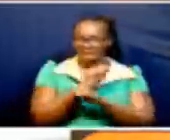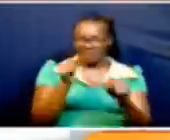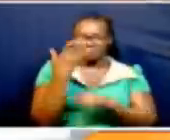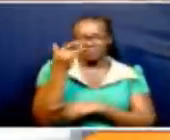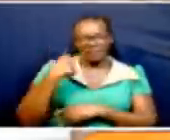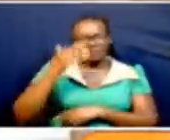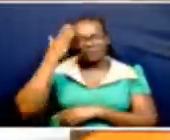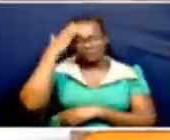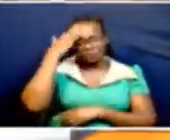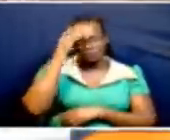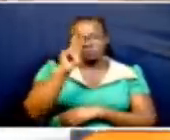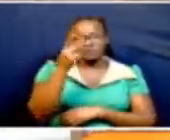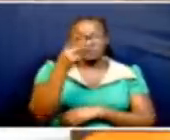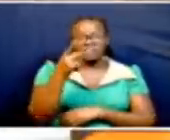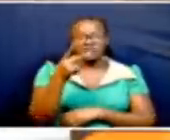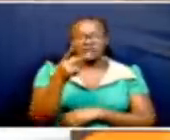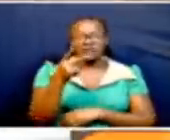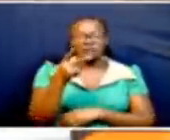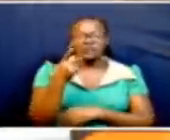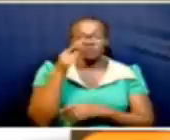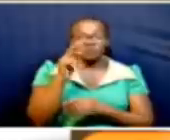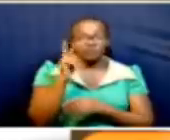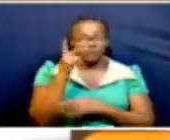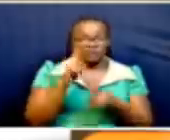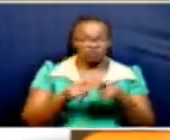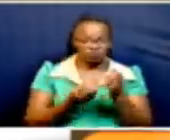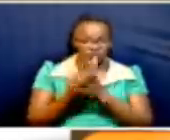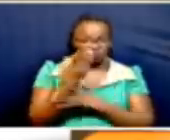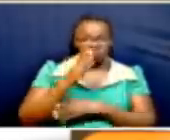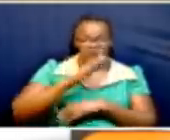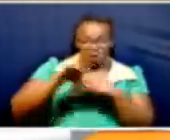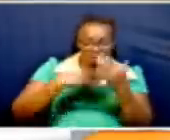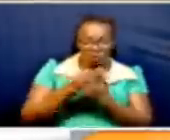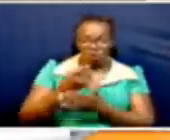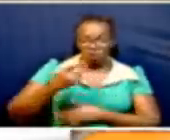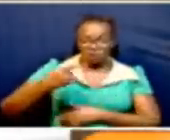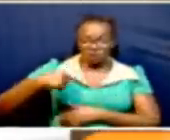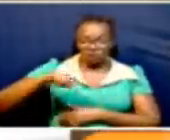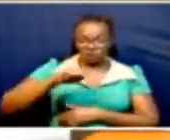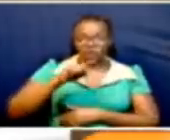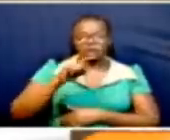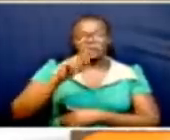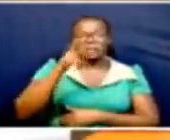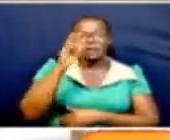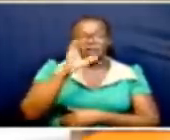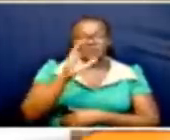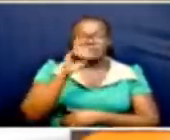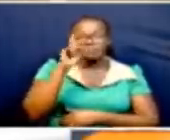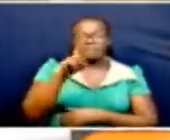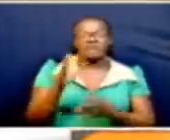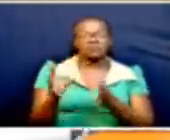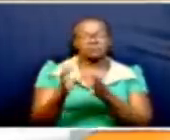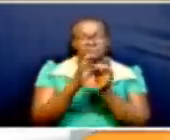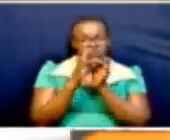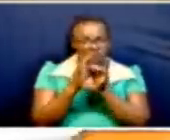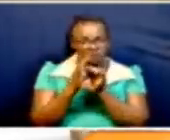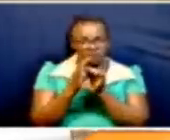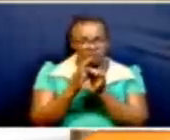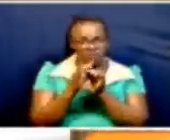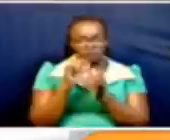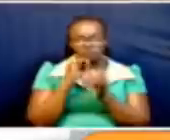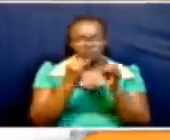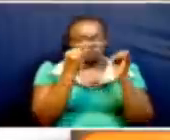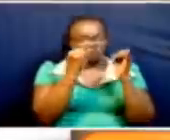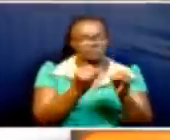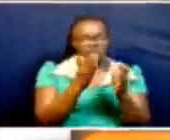that for Kenya to grow, all Kenyan citizens must unite. It's not an individual's fight. It is a fight that we can achieve if we want to achieve. But